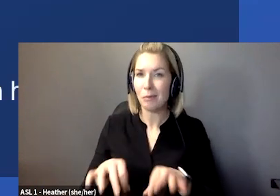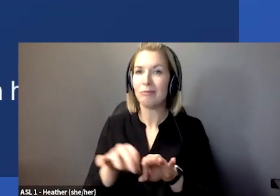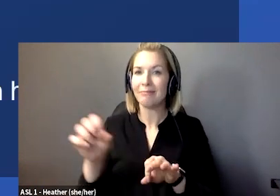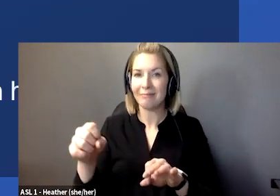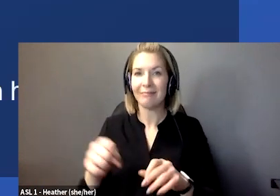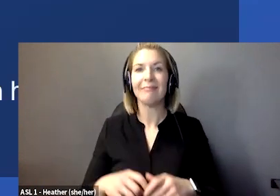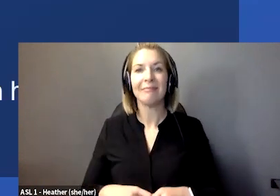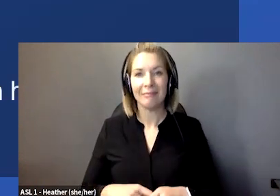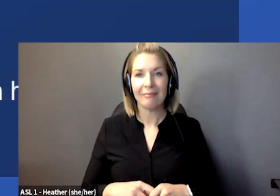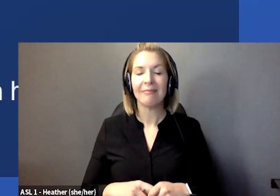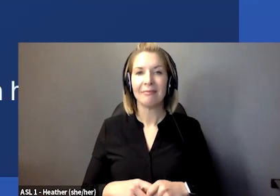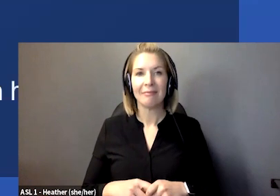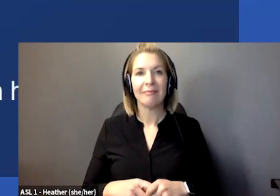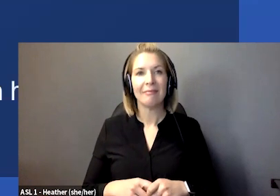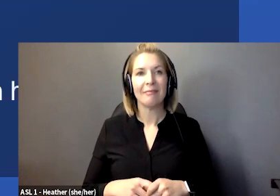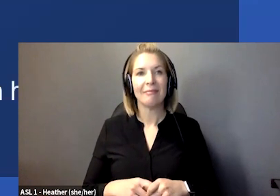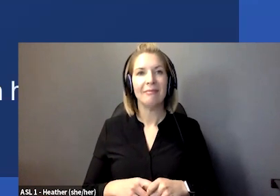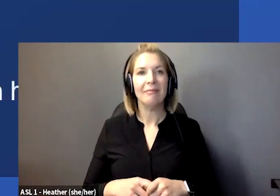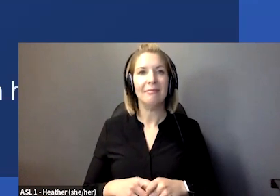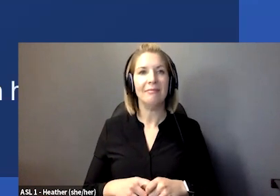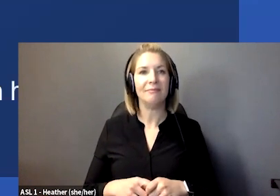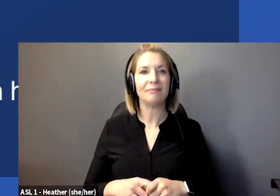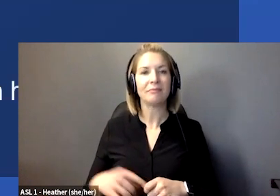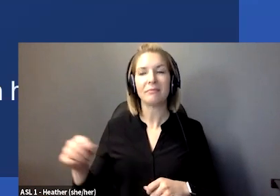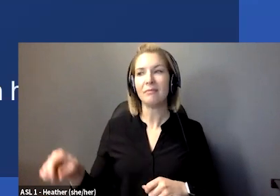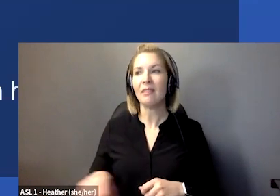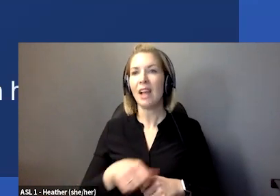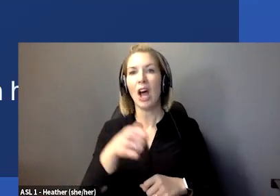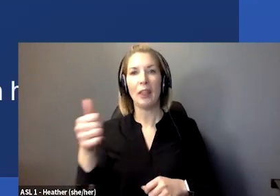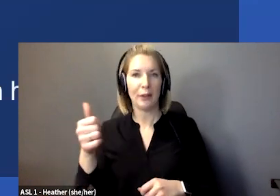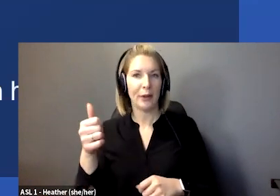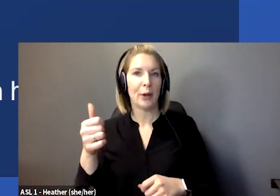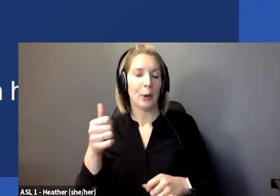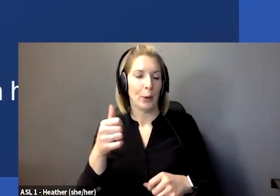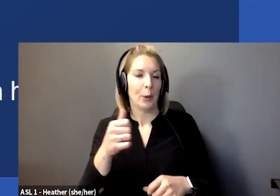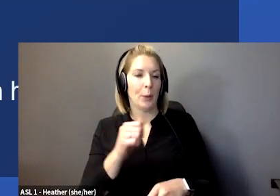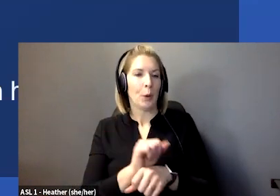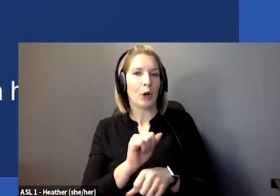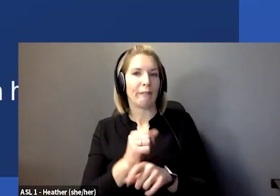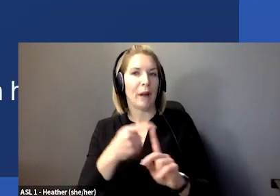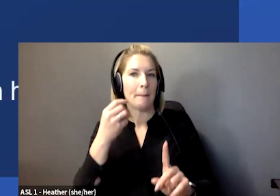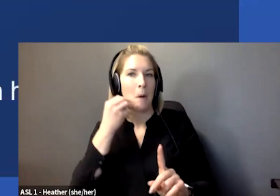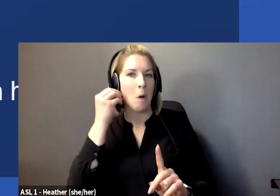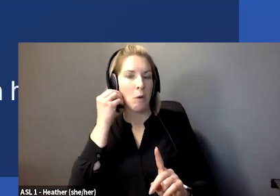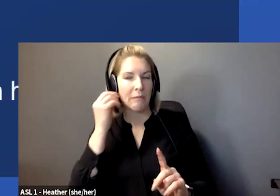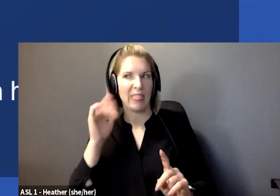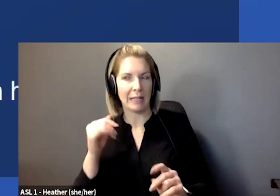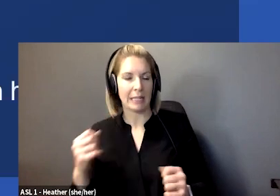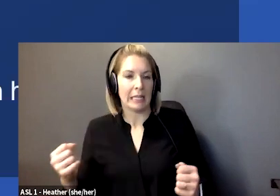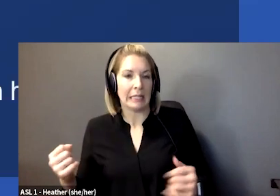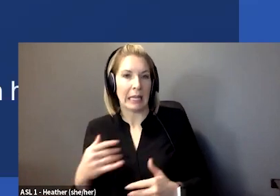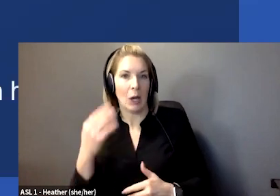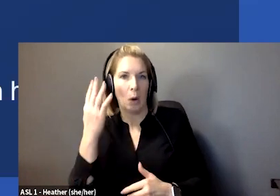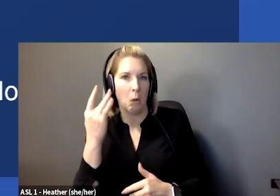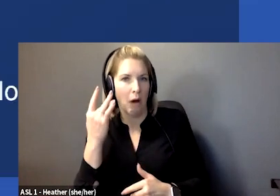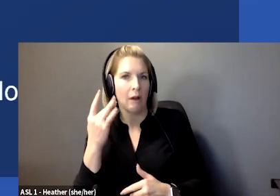Concerns about how remote work takes people dealing with disabilities out of the public sphere and workplaces. So that was a concern for one person, and that's an interesting one. And I'm